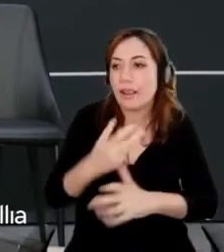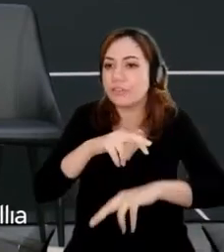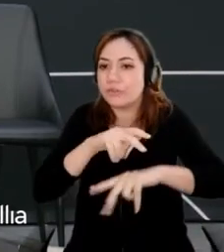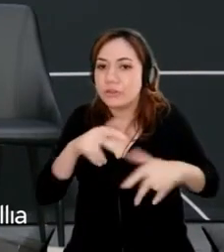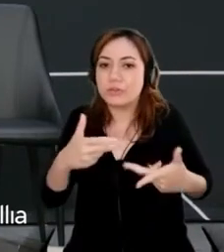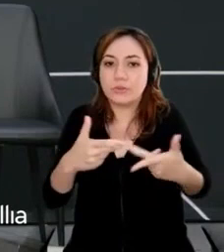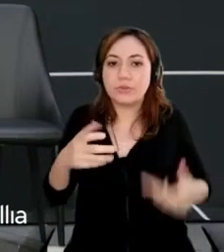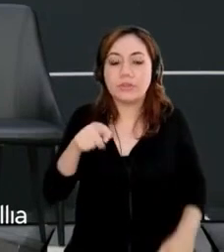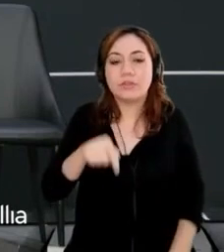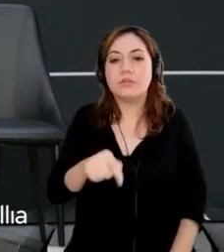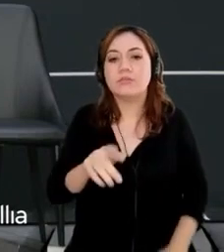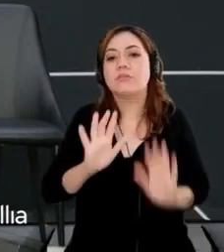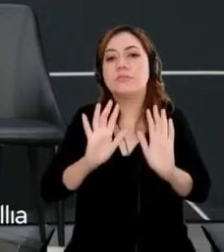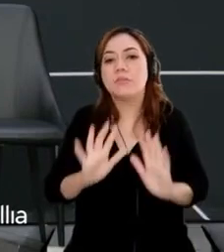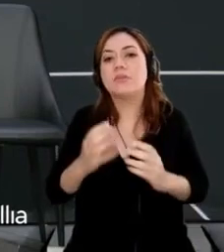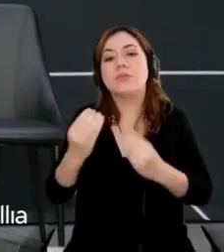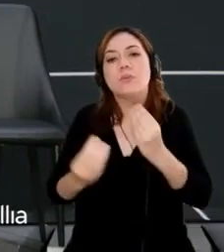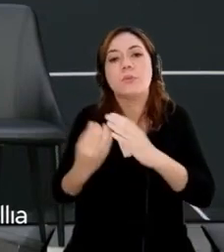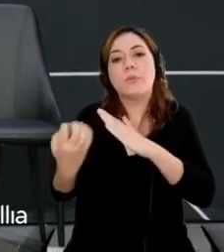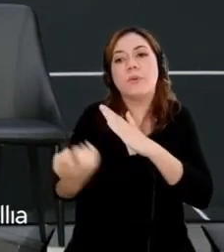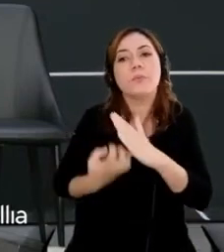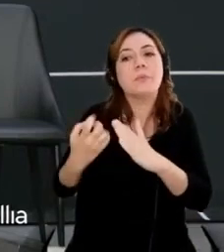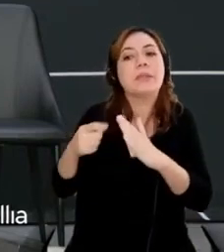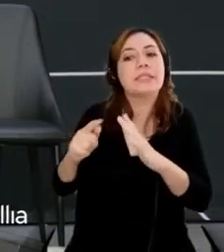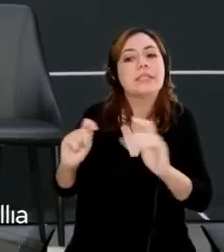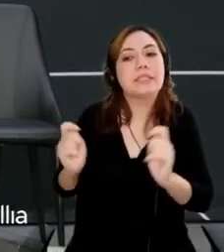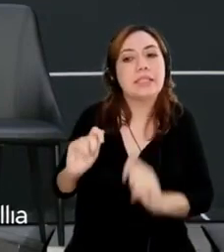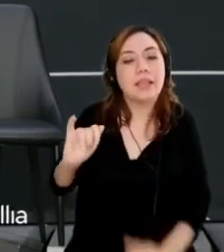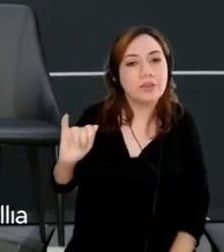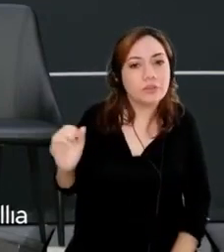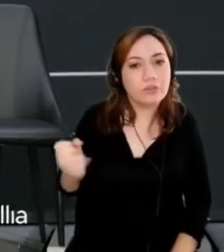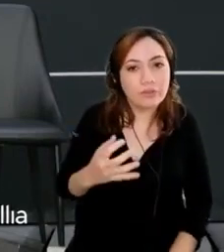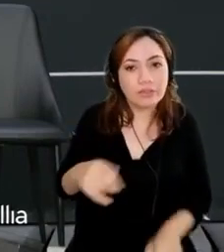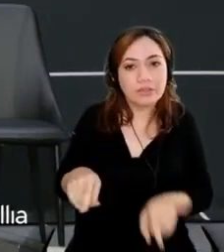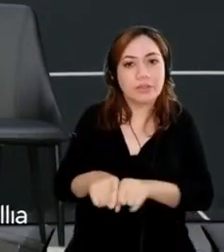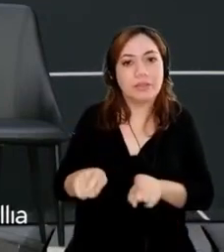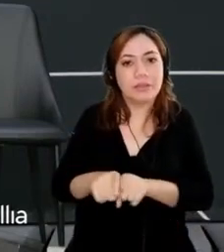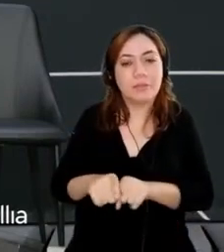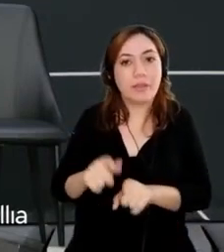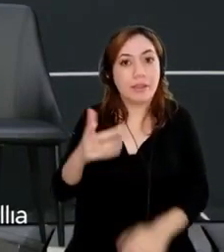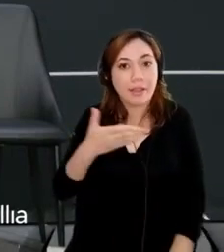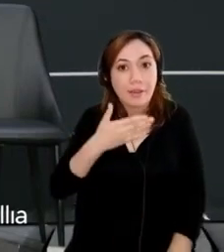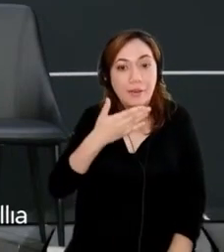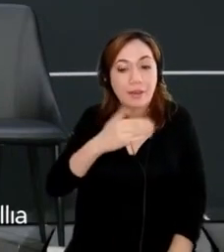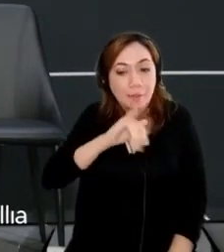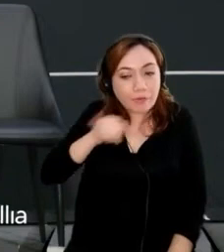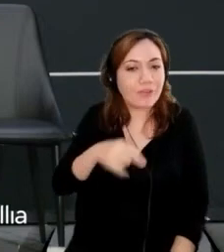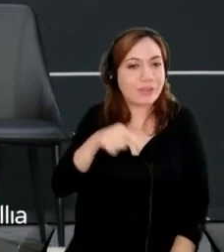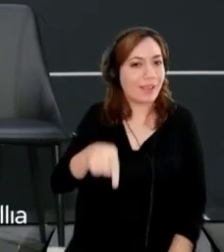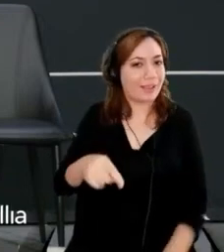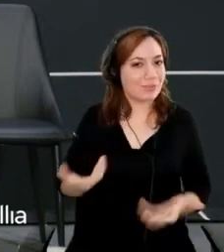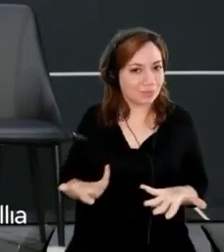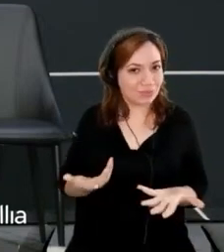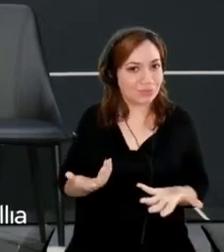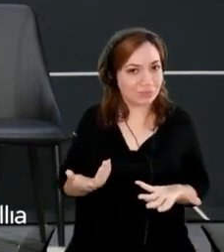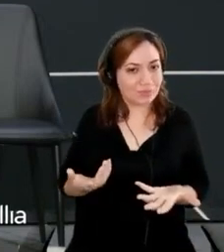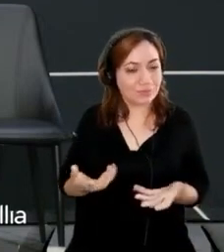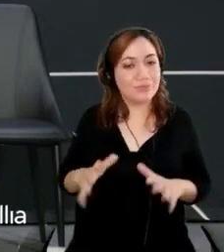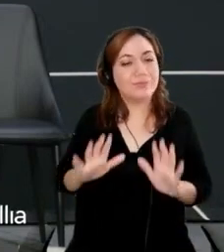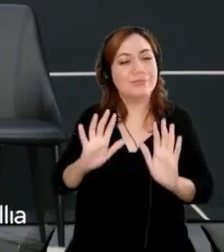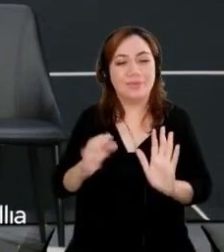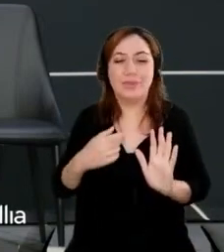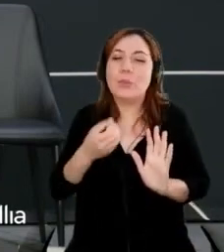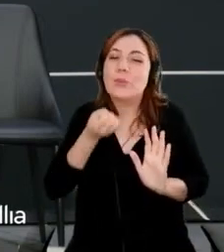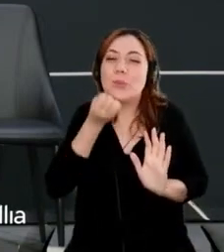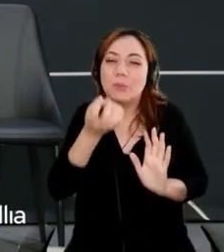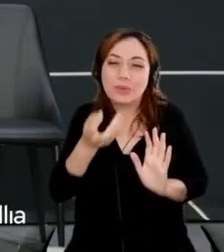organization to innovate and take advantage of it? So another little story I want to tell